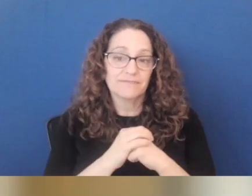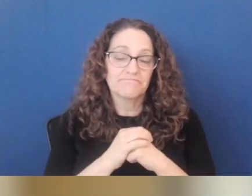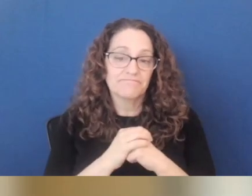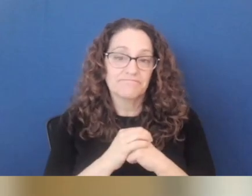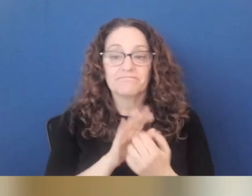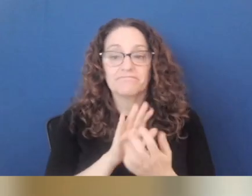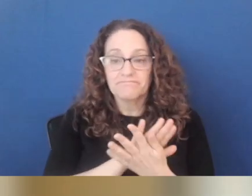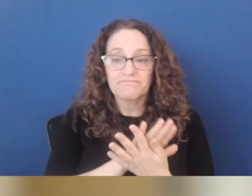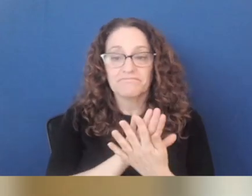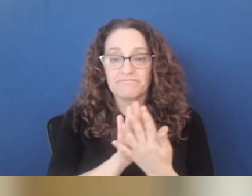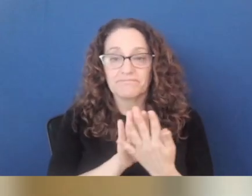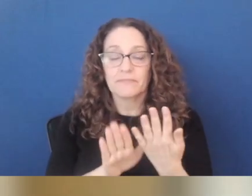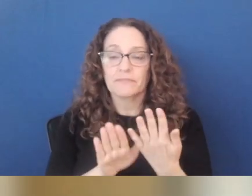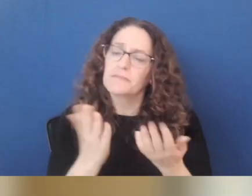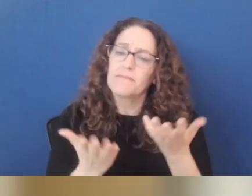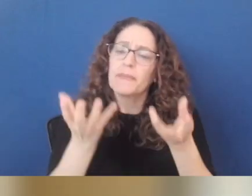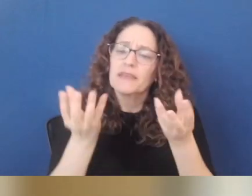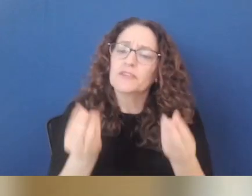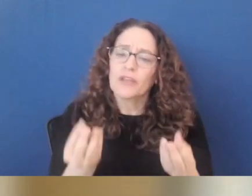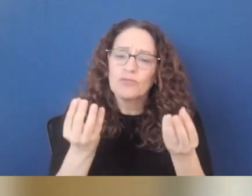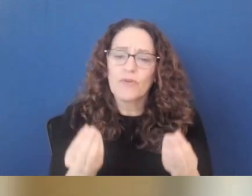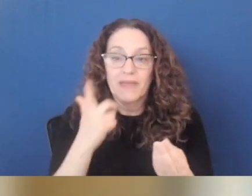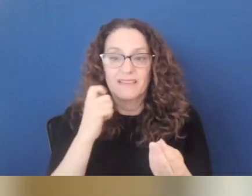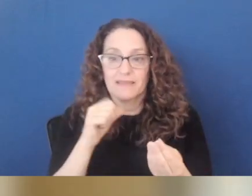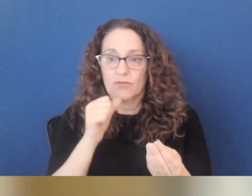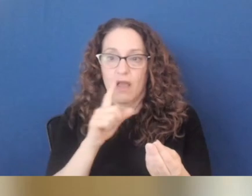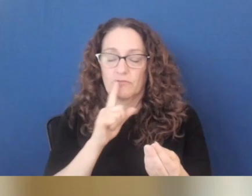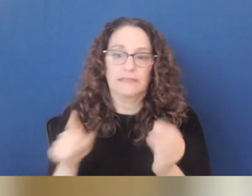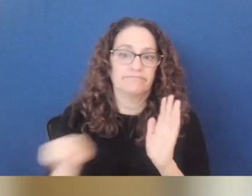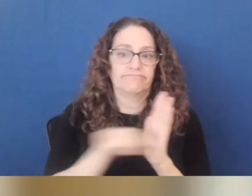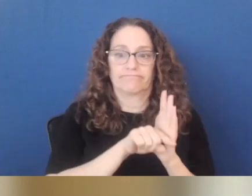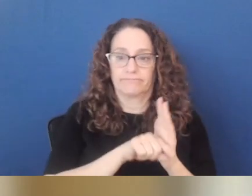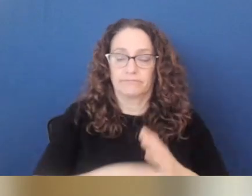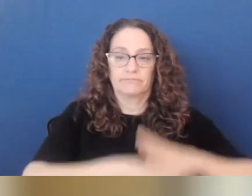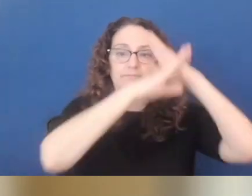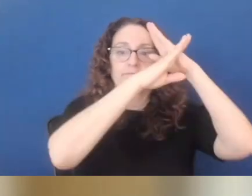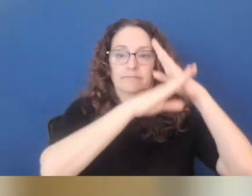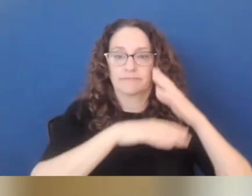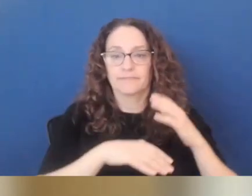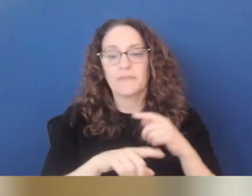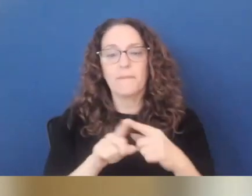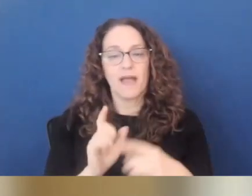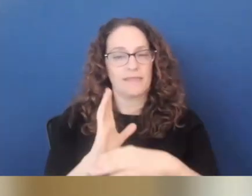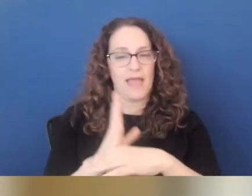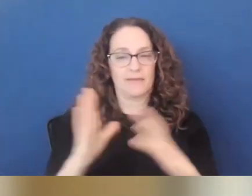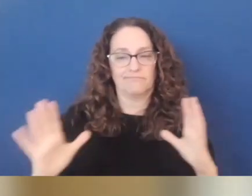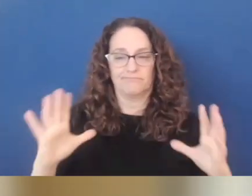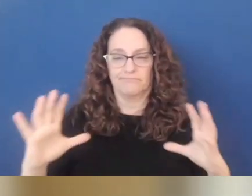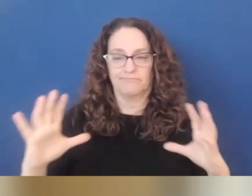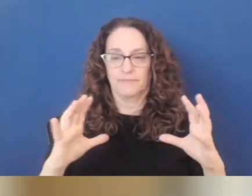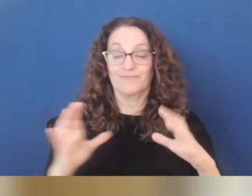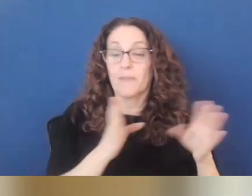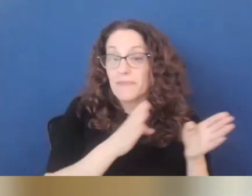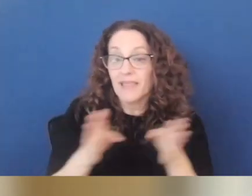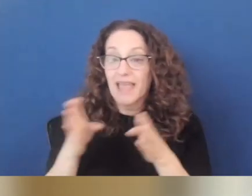really harsh hindrances. But I would put restlessness and planning squarely in